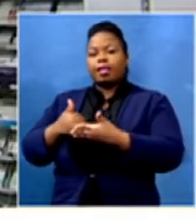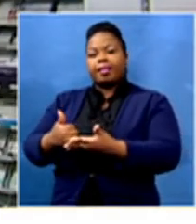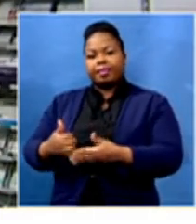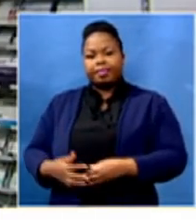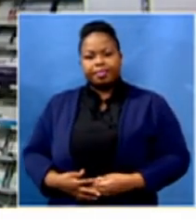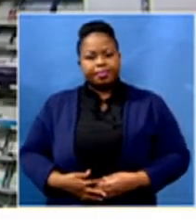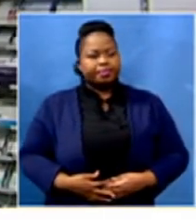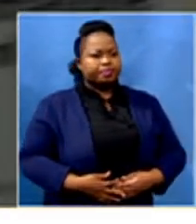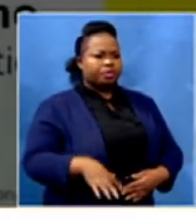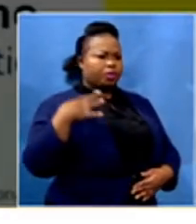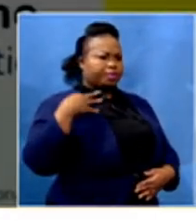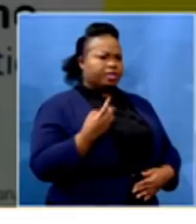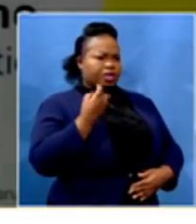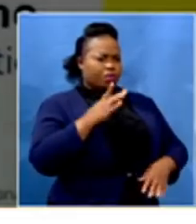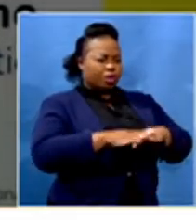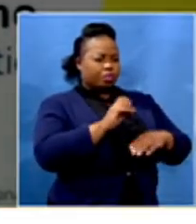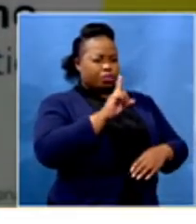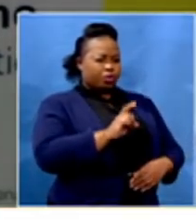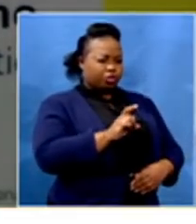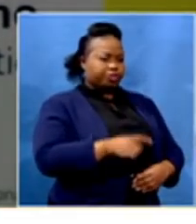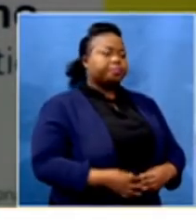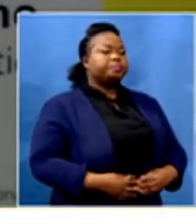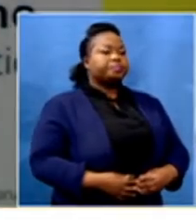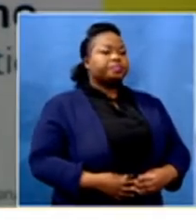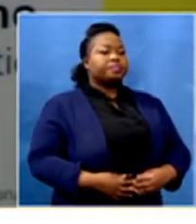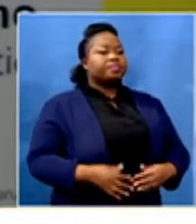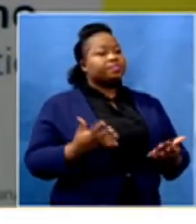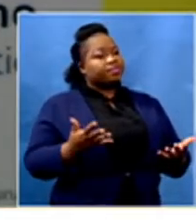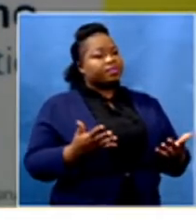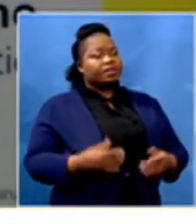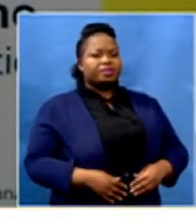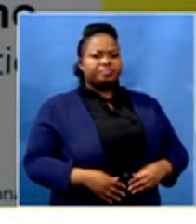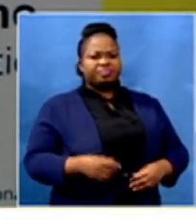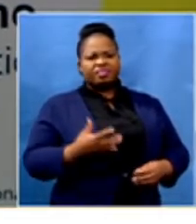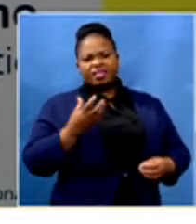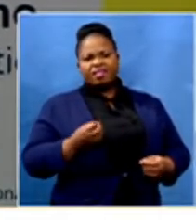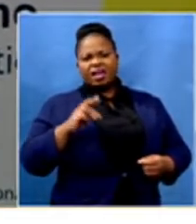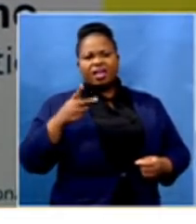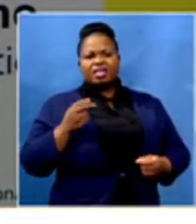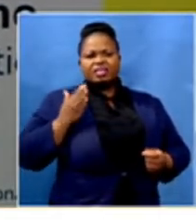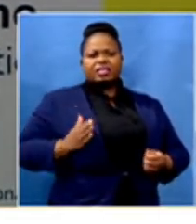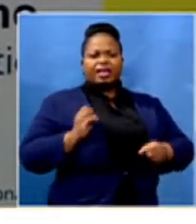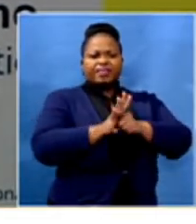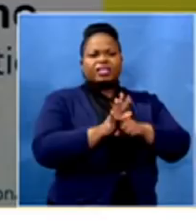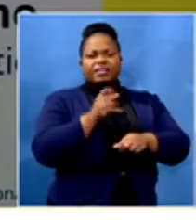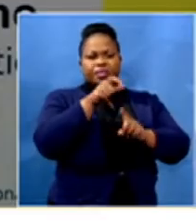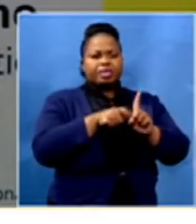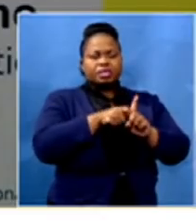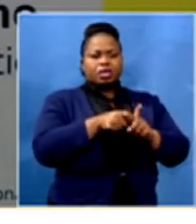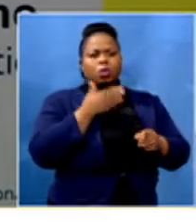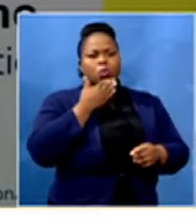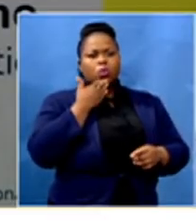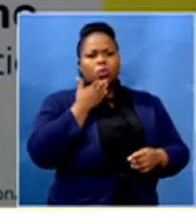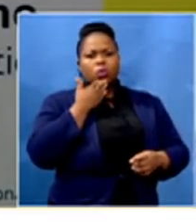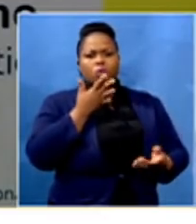let's just one more question on that, and then we can move away from it. Are there any side effects of somebody that is not